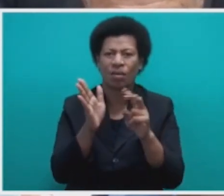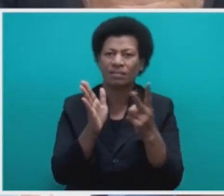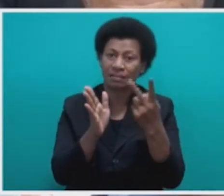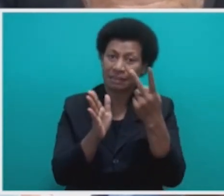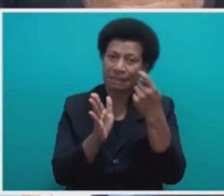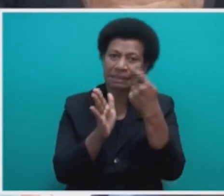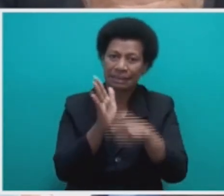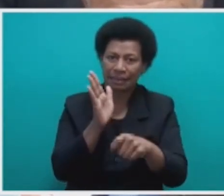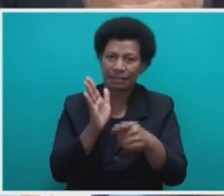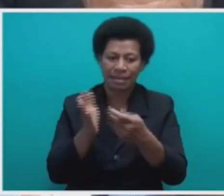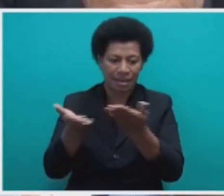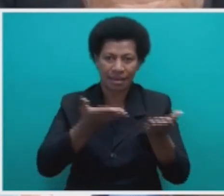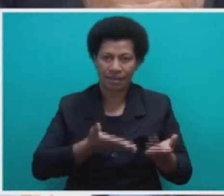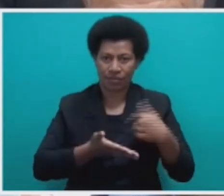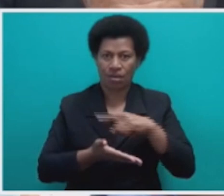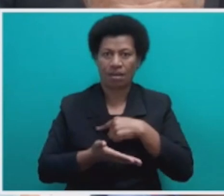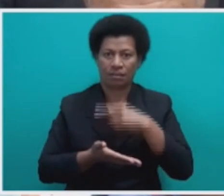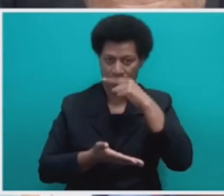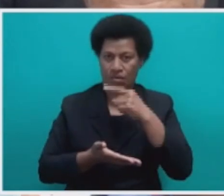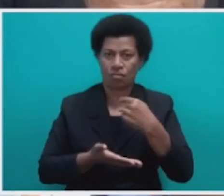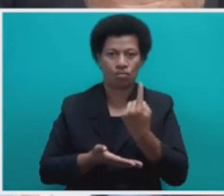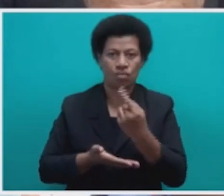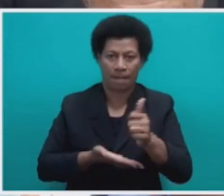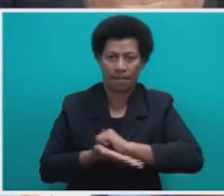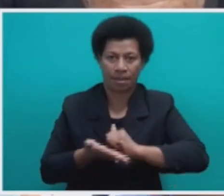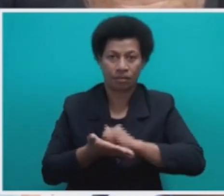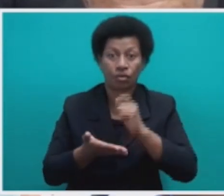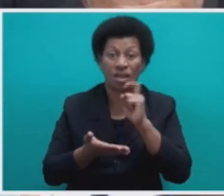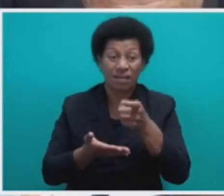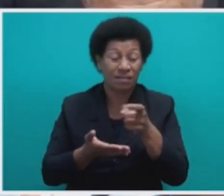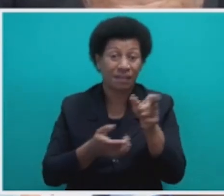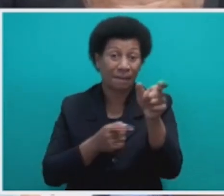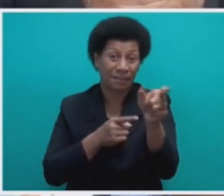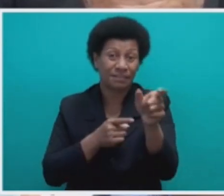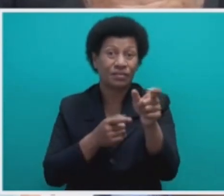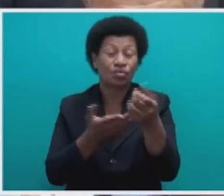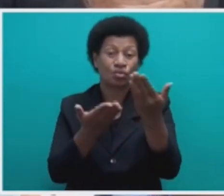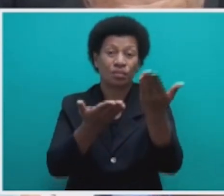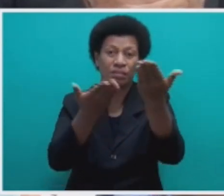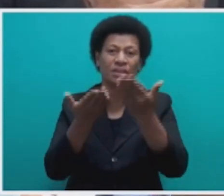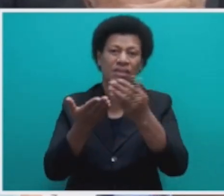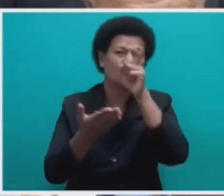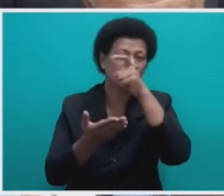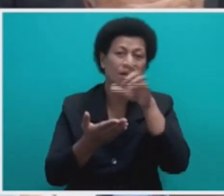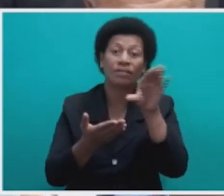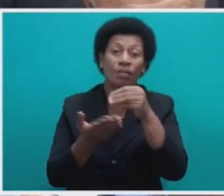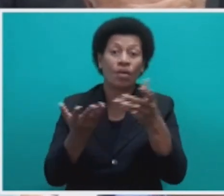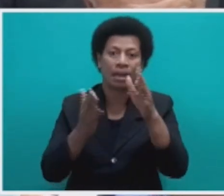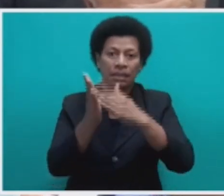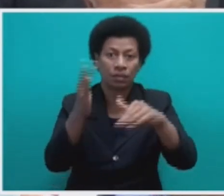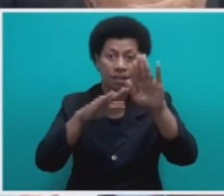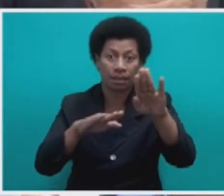consumers. So if somebody imports whole chicken, say from New Zealand, they